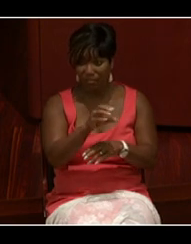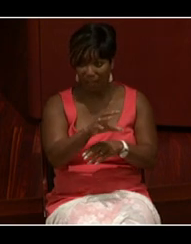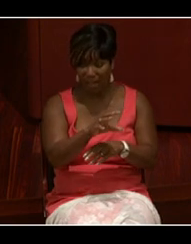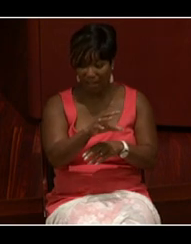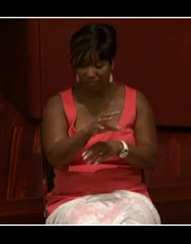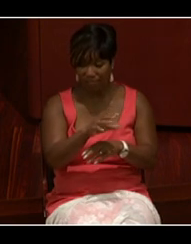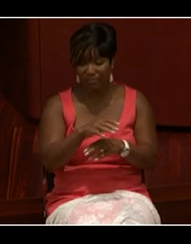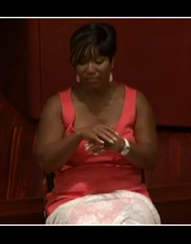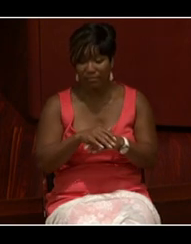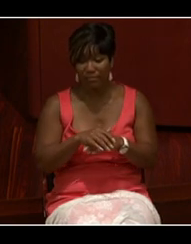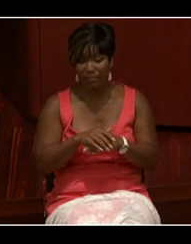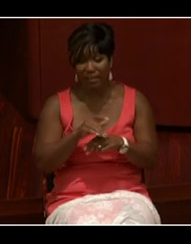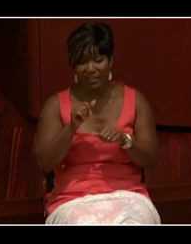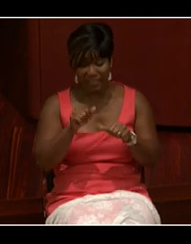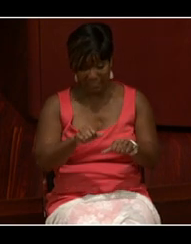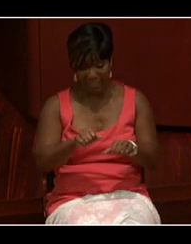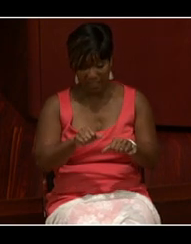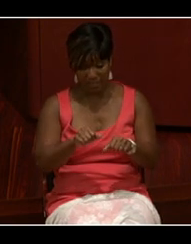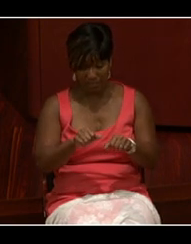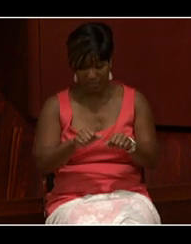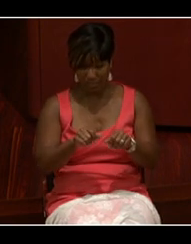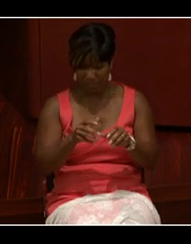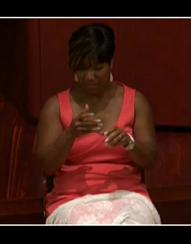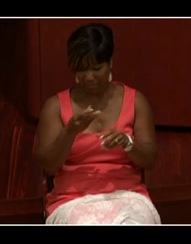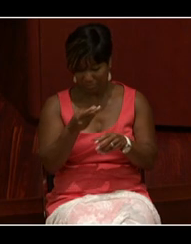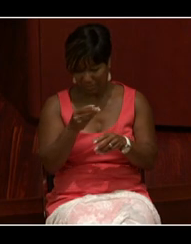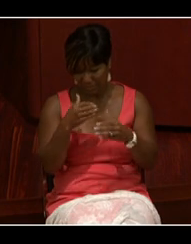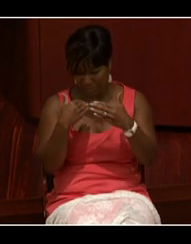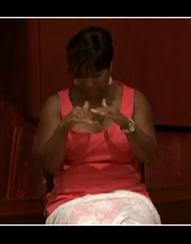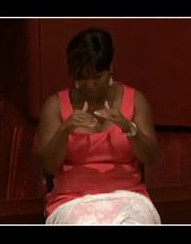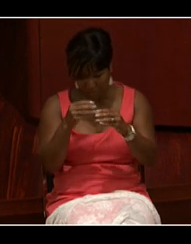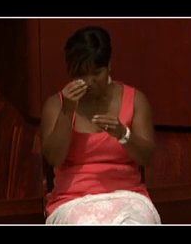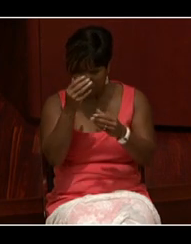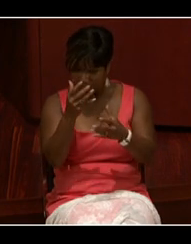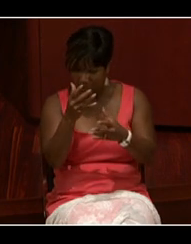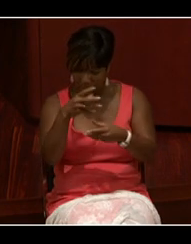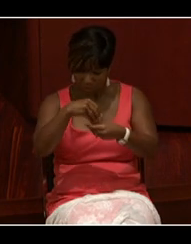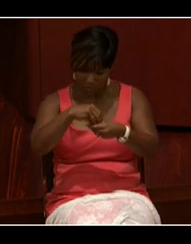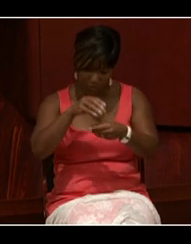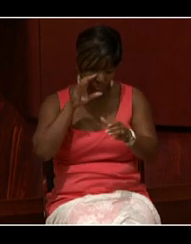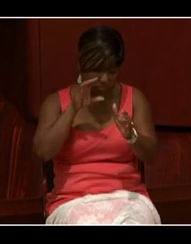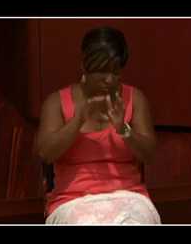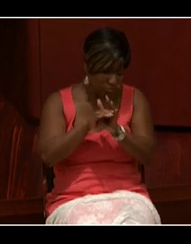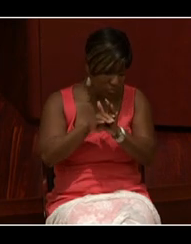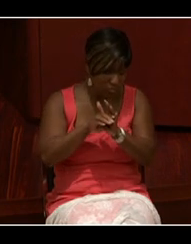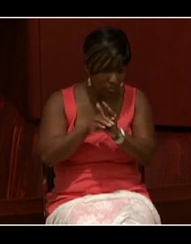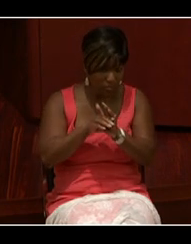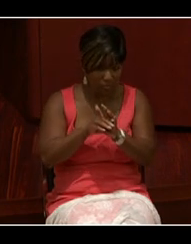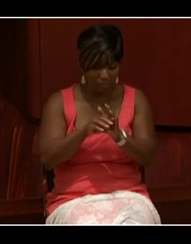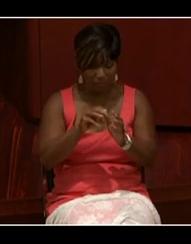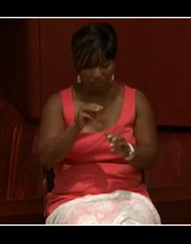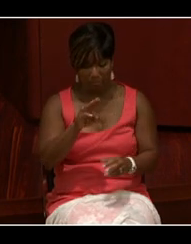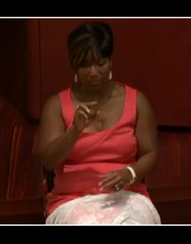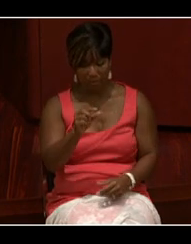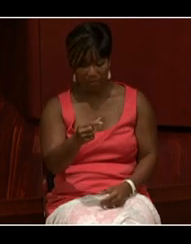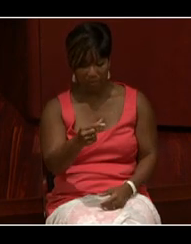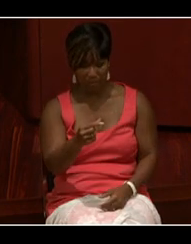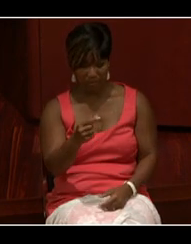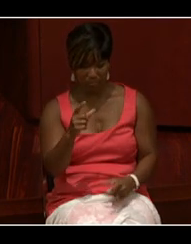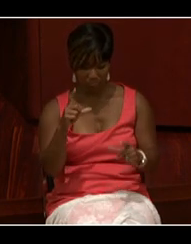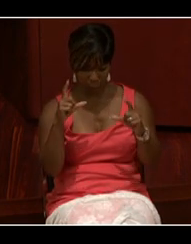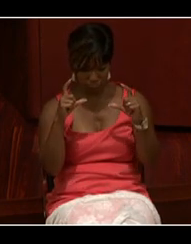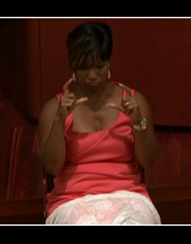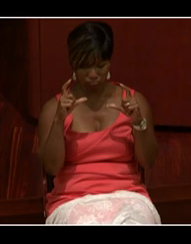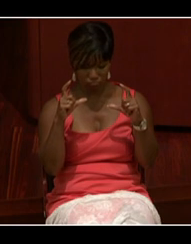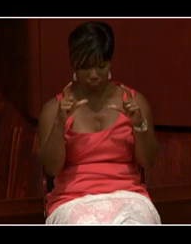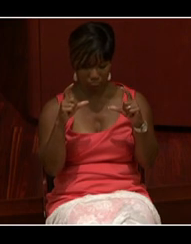penitentiaries, often can be fairly sparse. They usually contain the photograph or mugshot, record sheet, sentence of court,